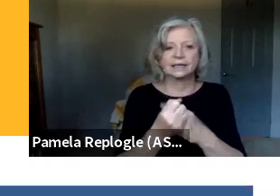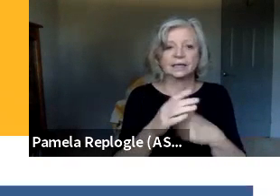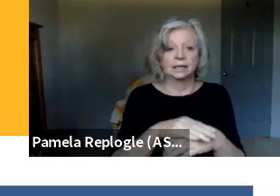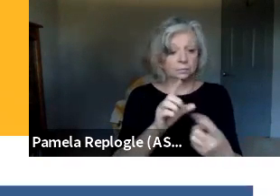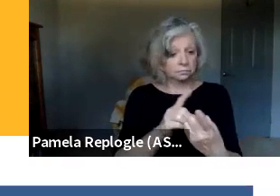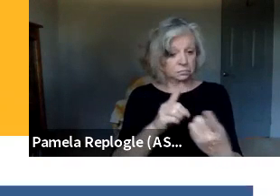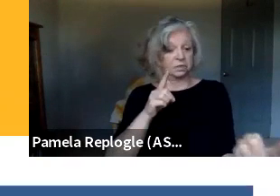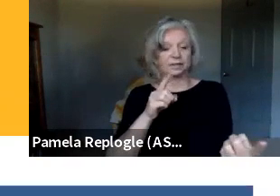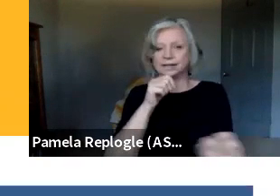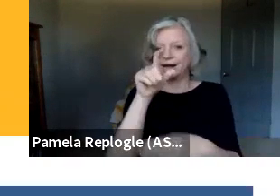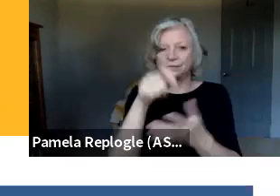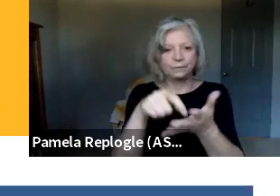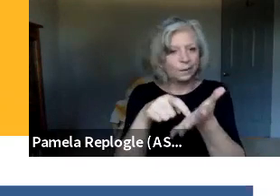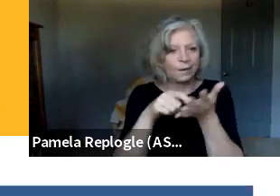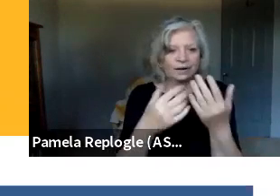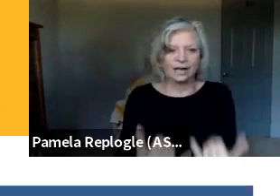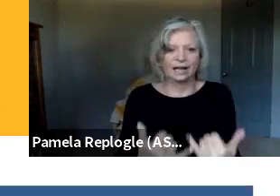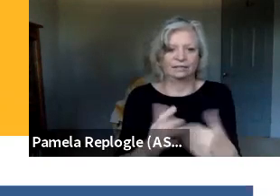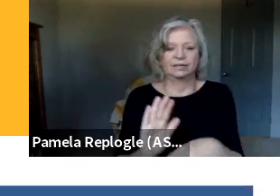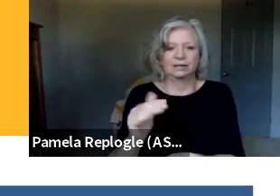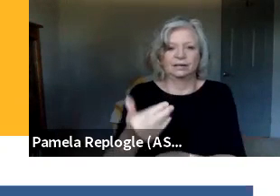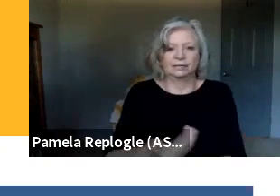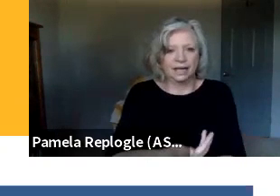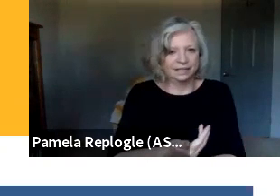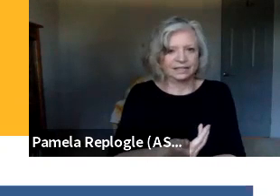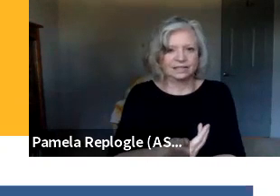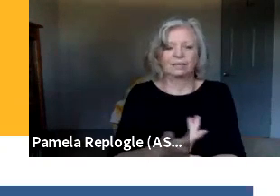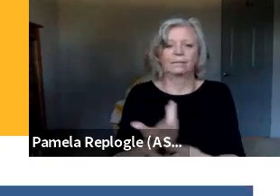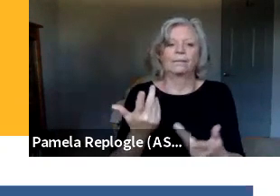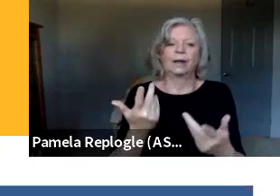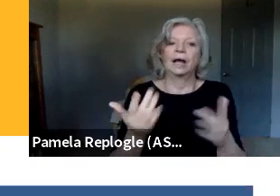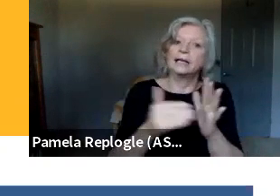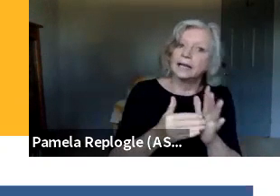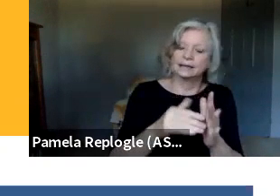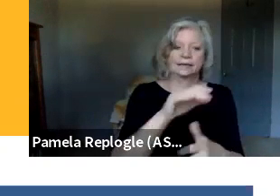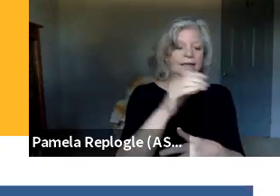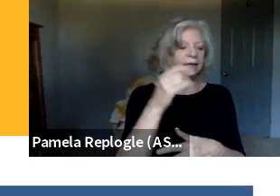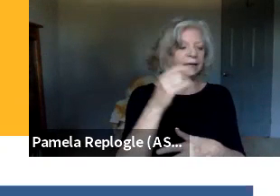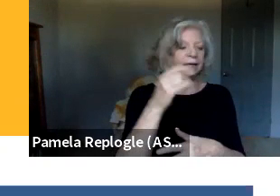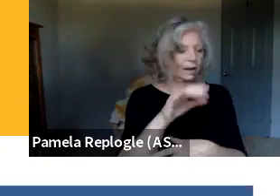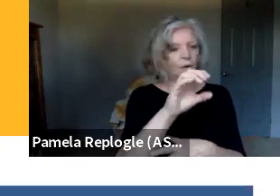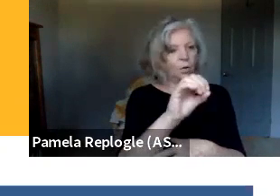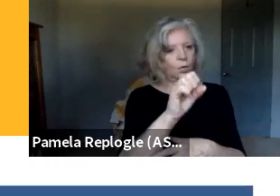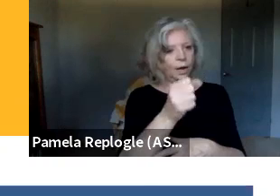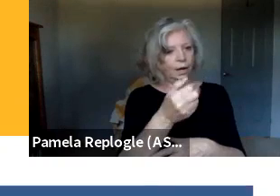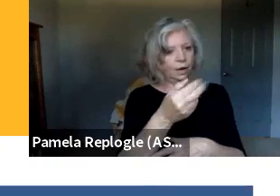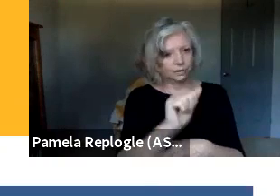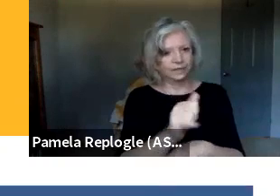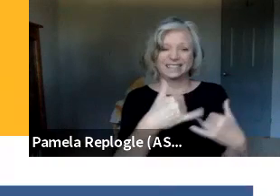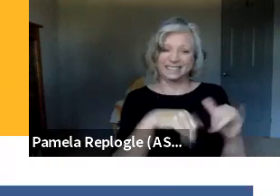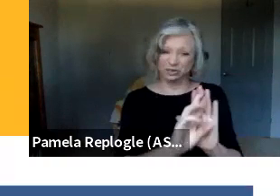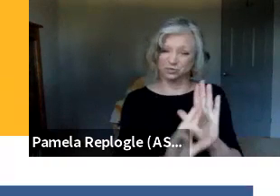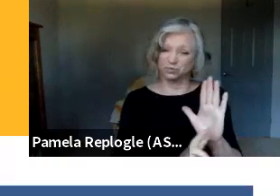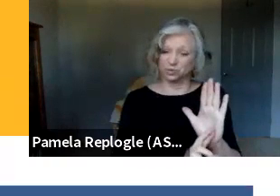for attendees, customers, or guests. Again, Cal OSHA will still has some restrictions